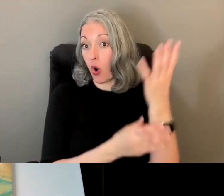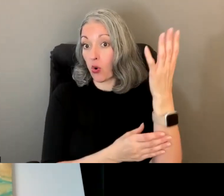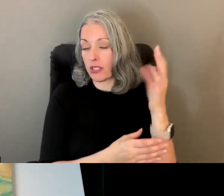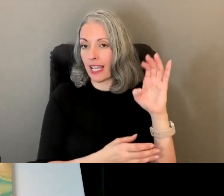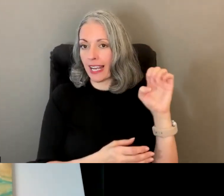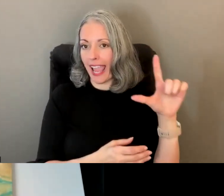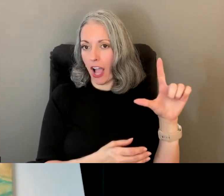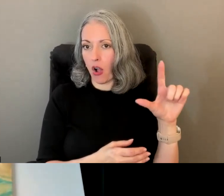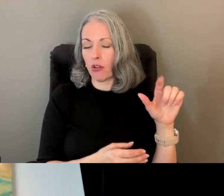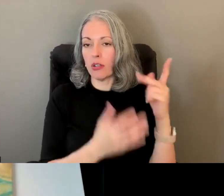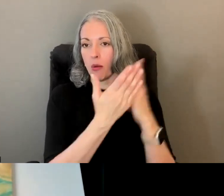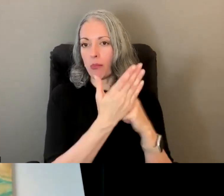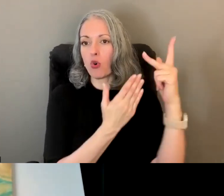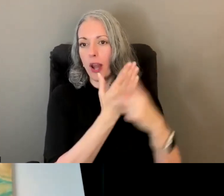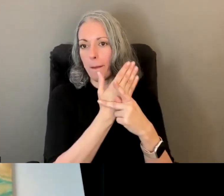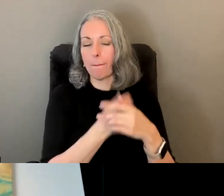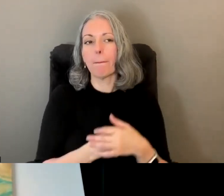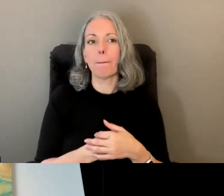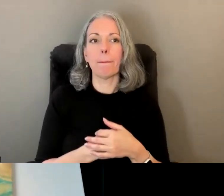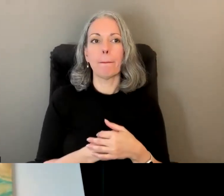Cal program.